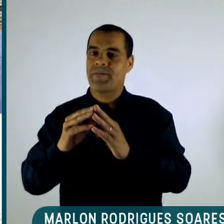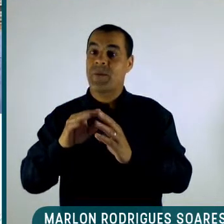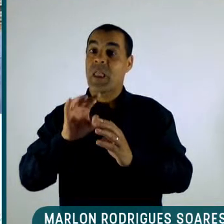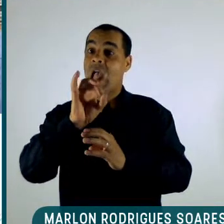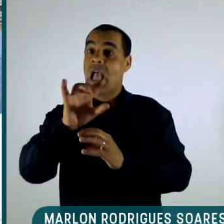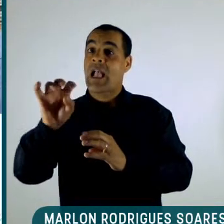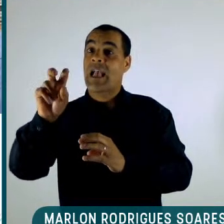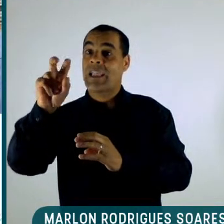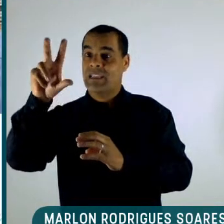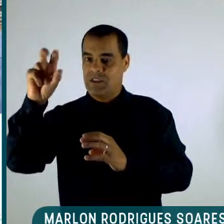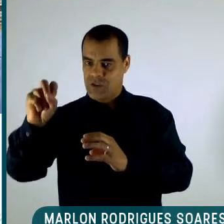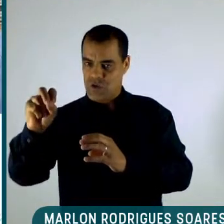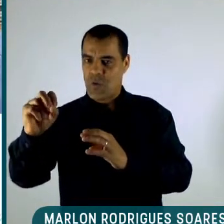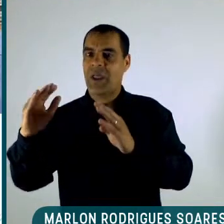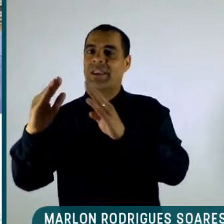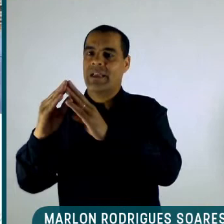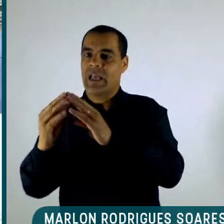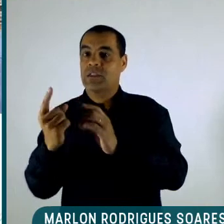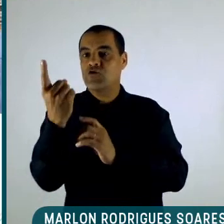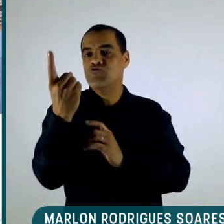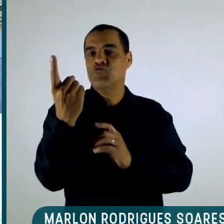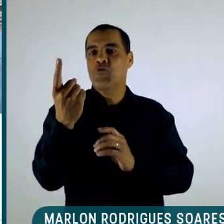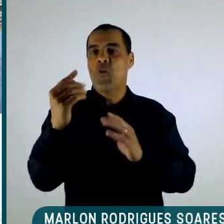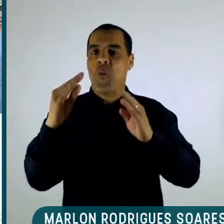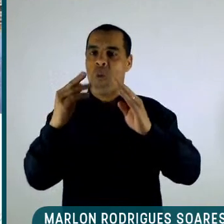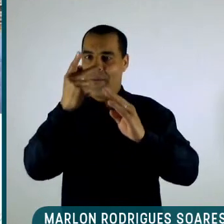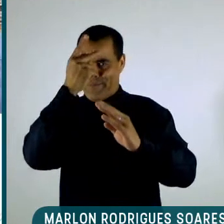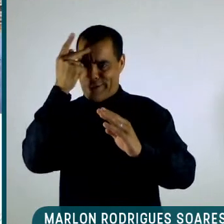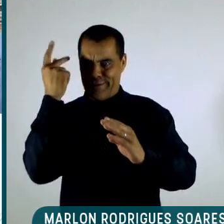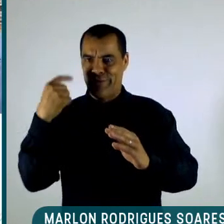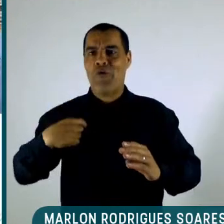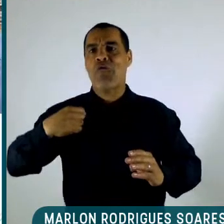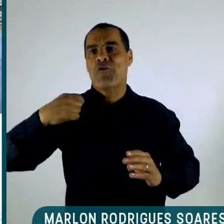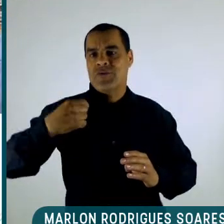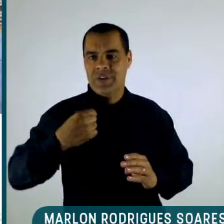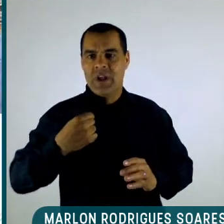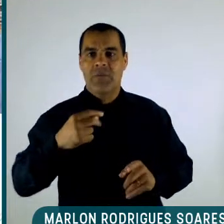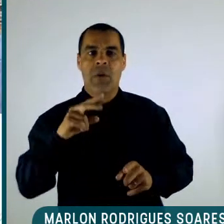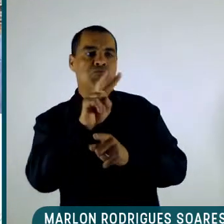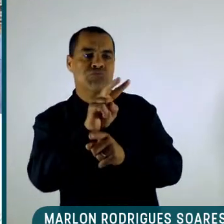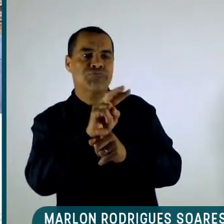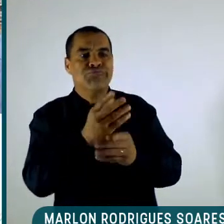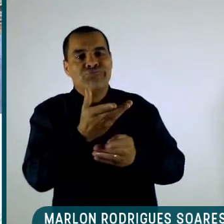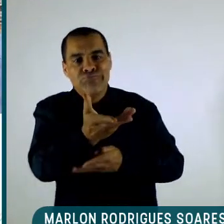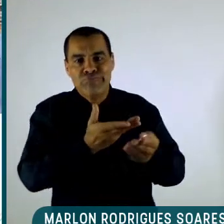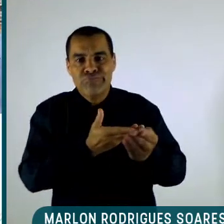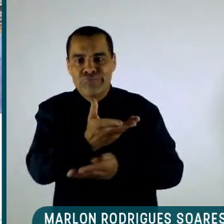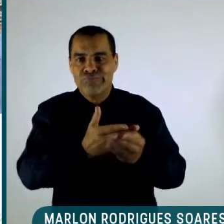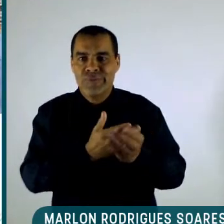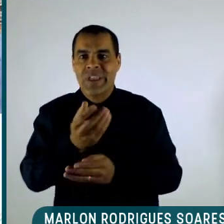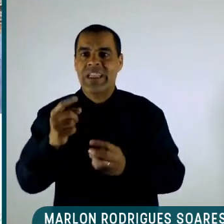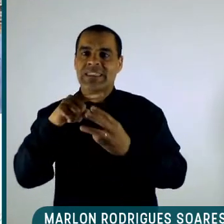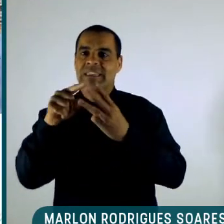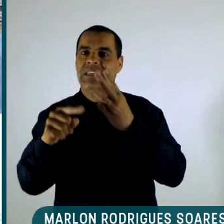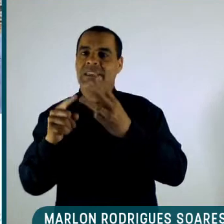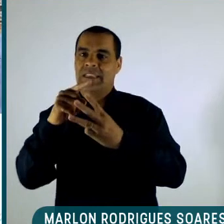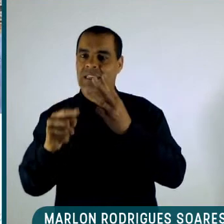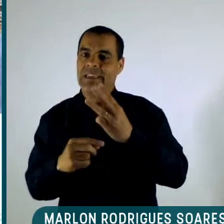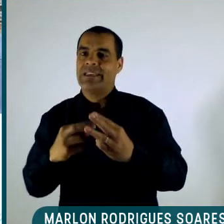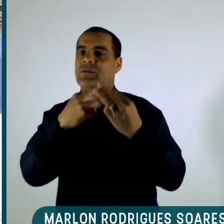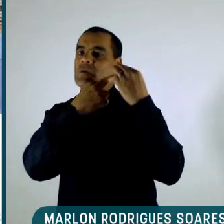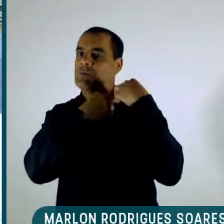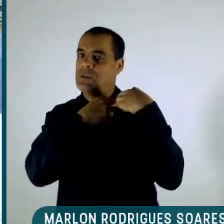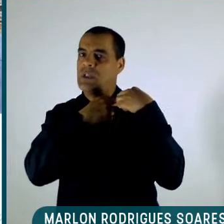So at every 50 houses, we decided to have one voluntary inhabitant so we could take care of each other. And then he has